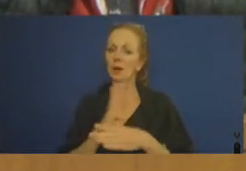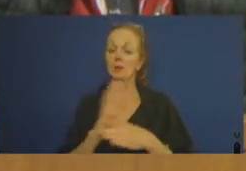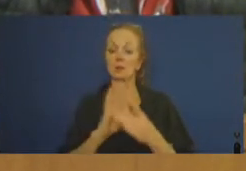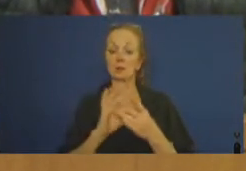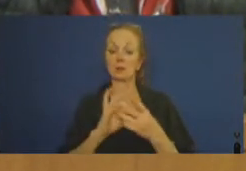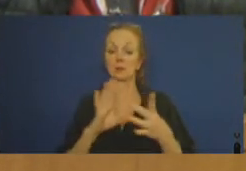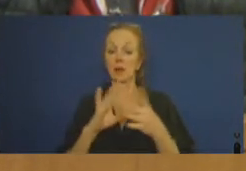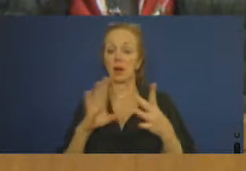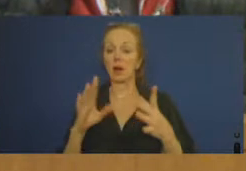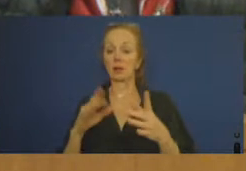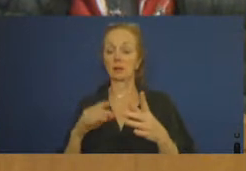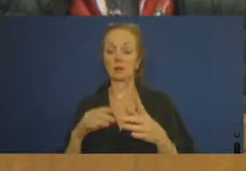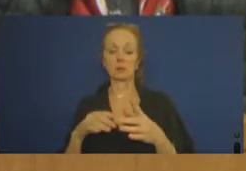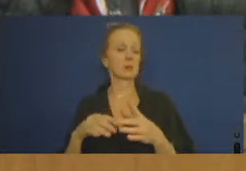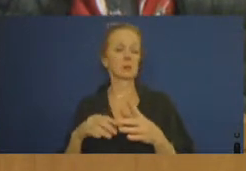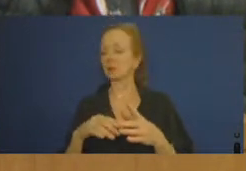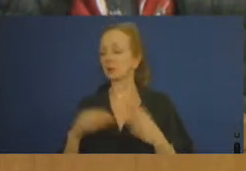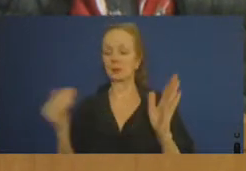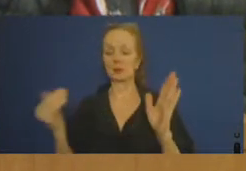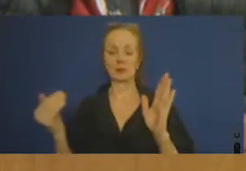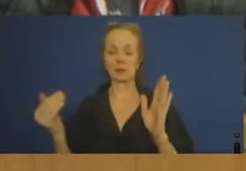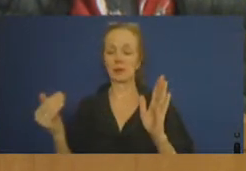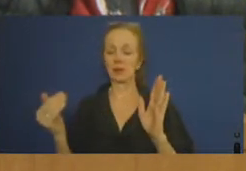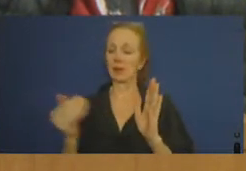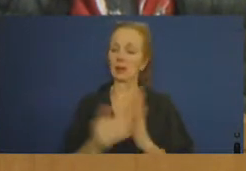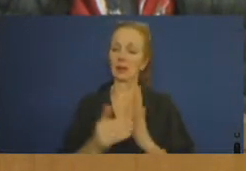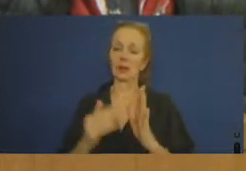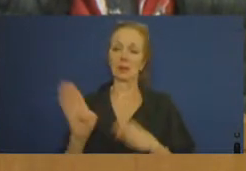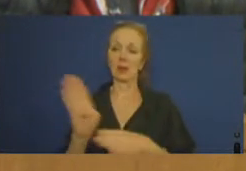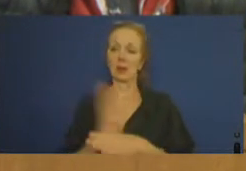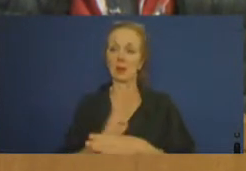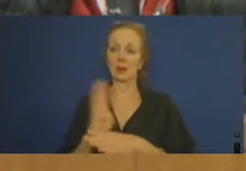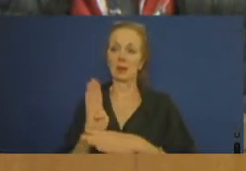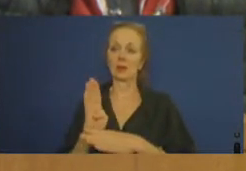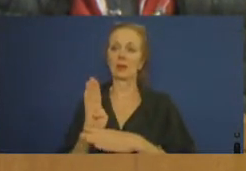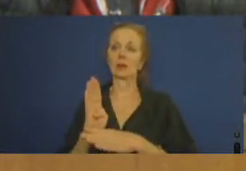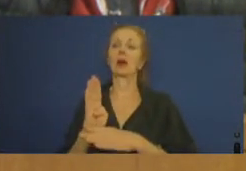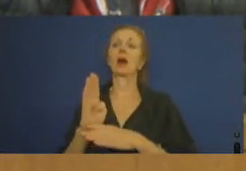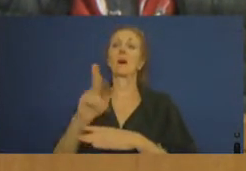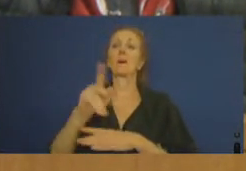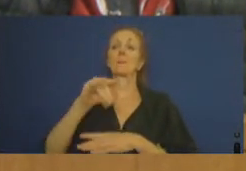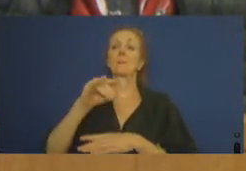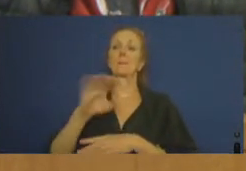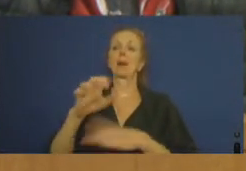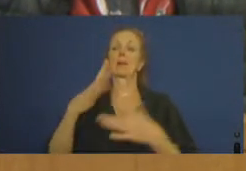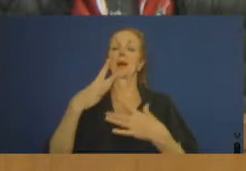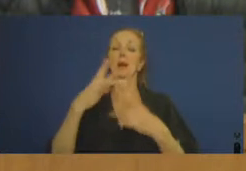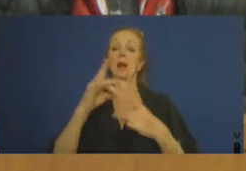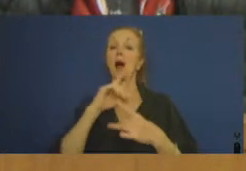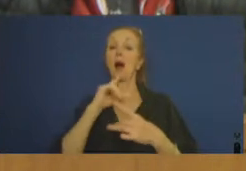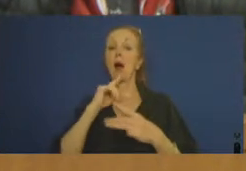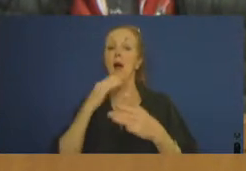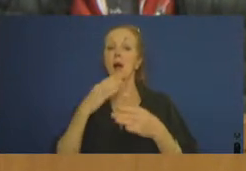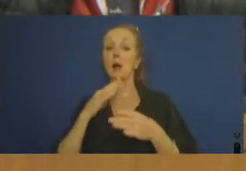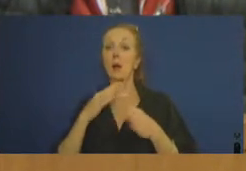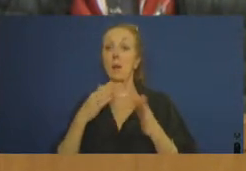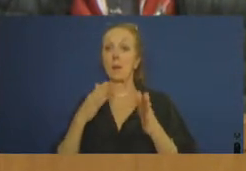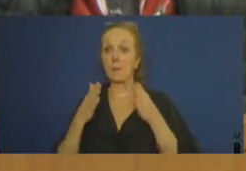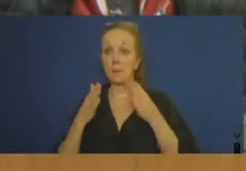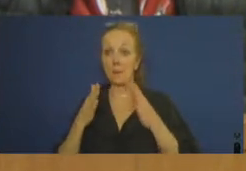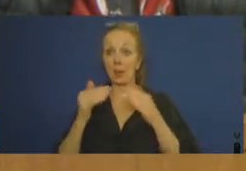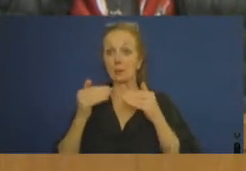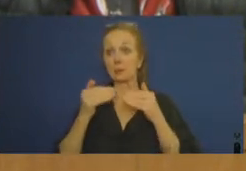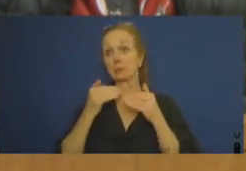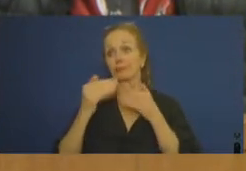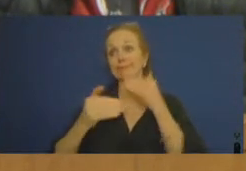a death knell against those businesses and therefore against the public interest. There are paths forward for development that protect